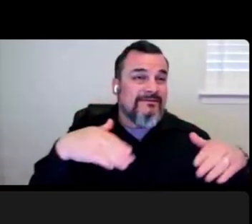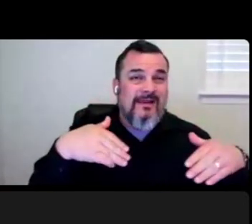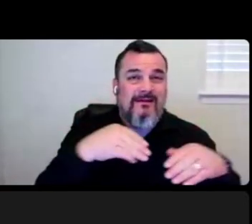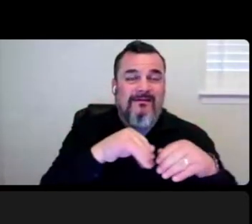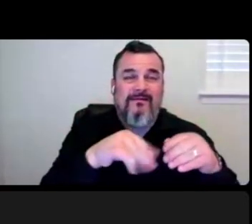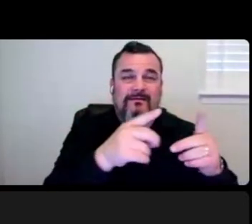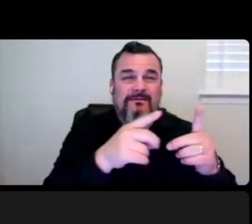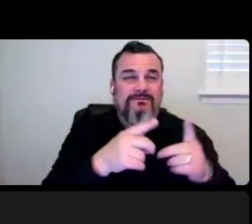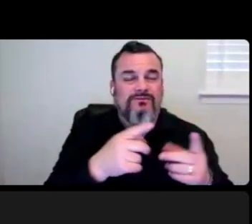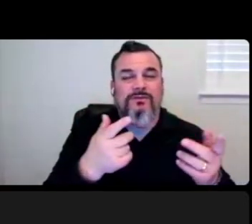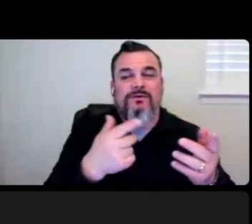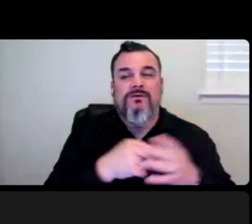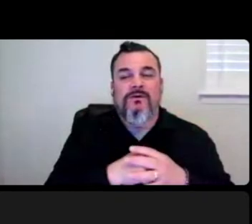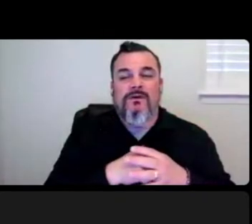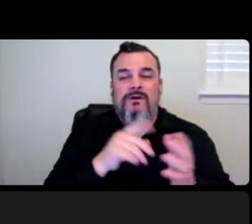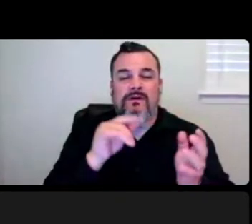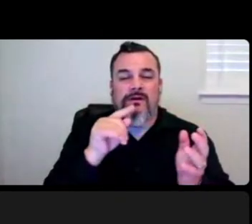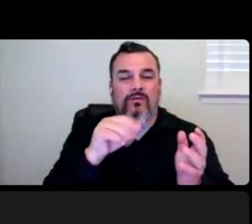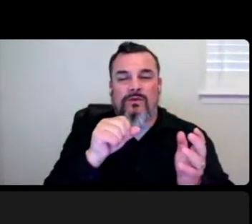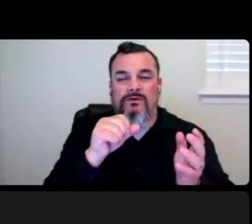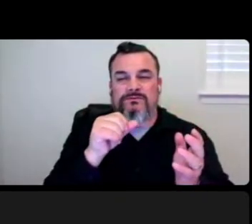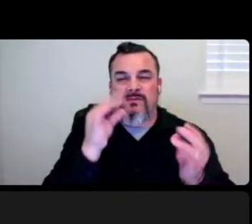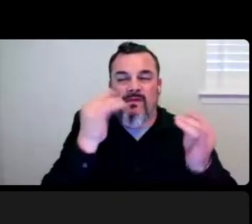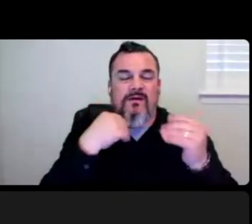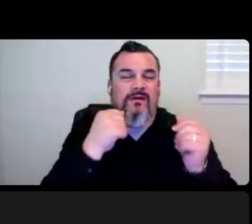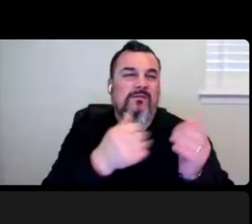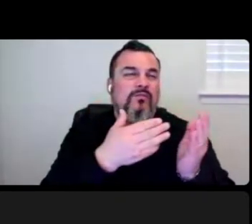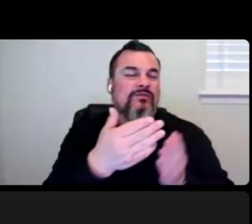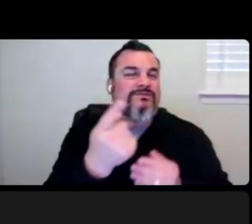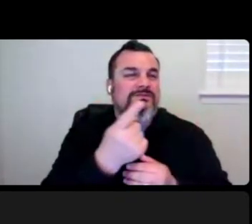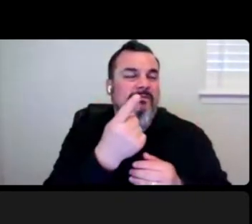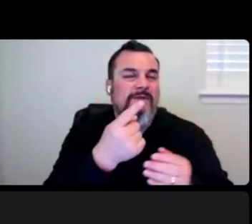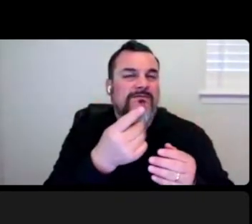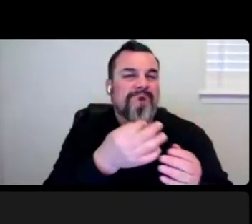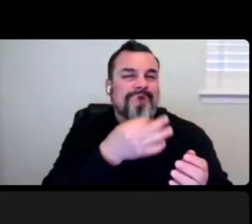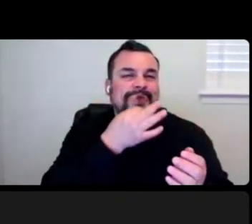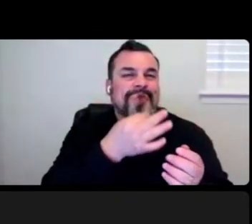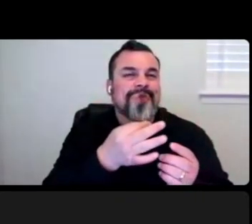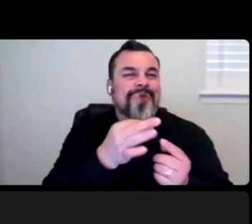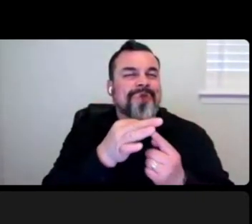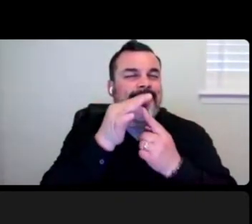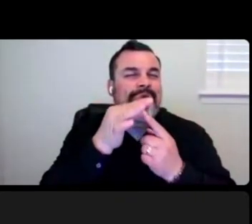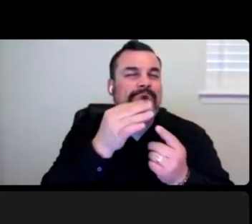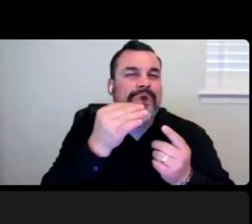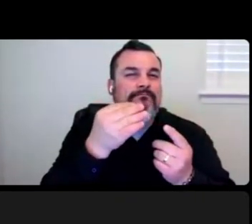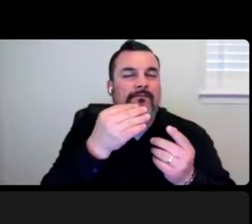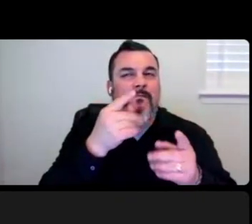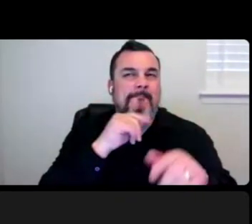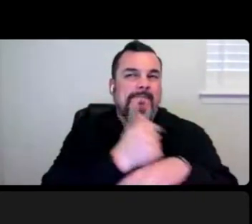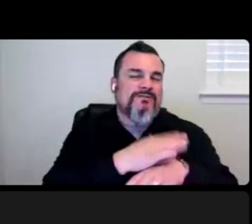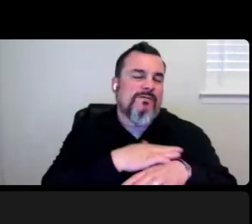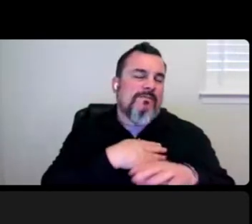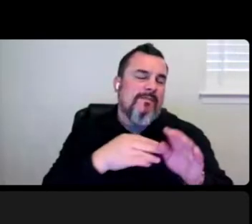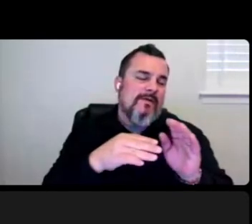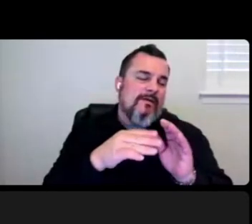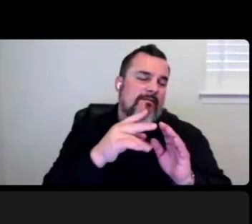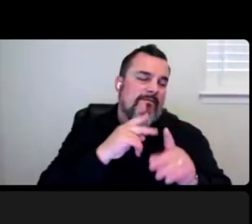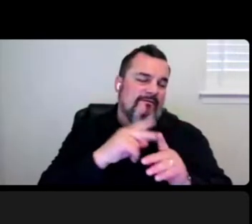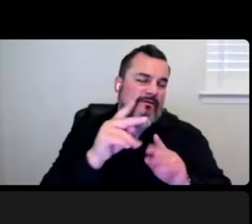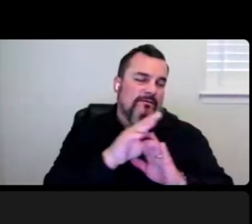district. It was thought I could bring something unique and based on my professional background and experience. So,